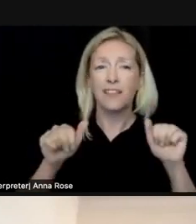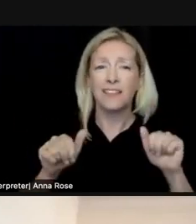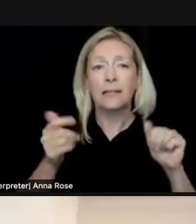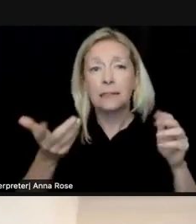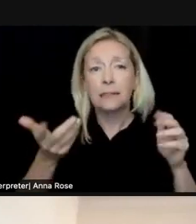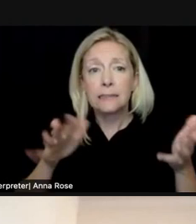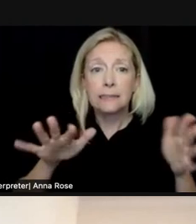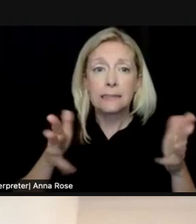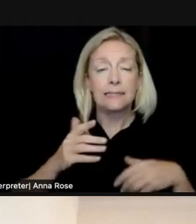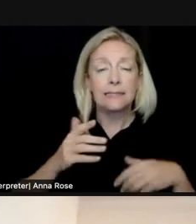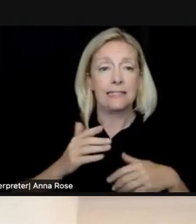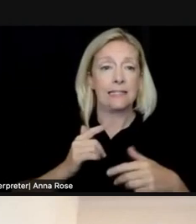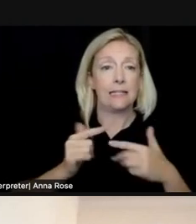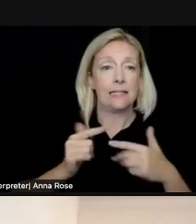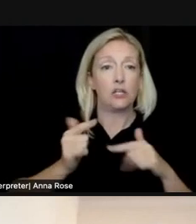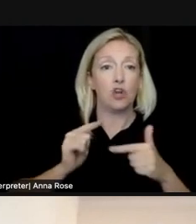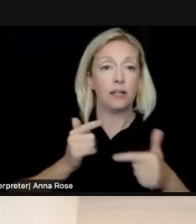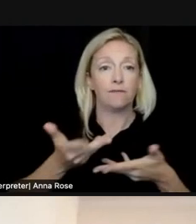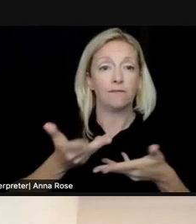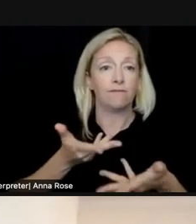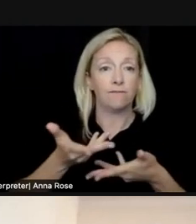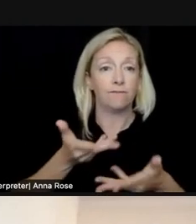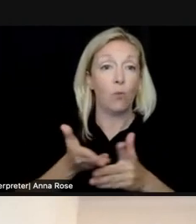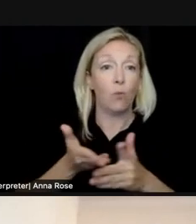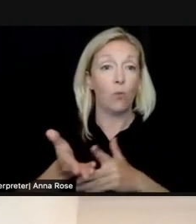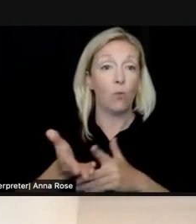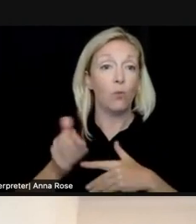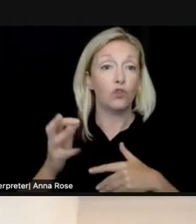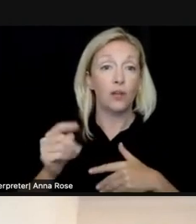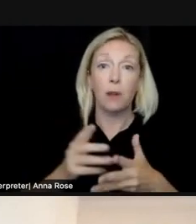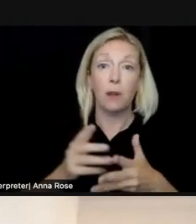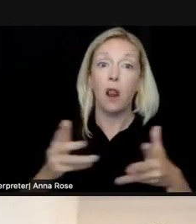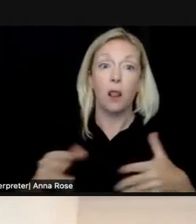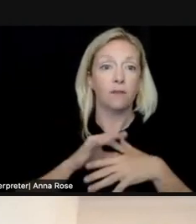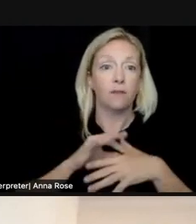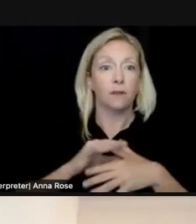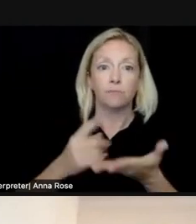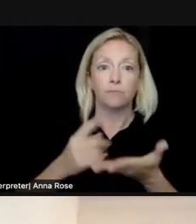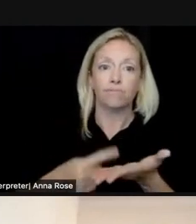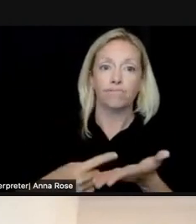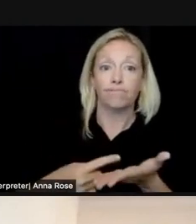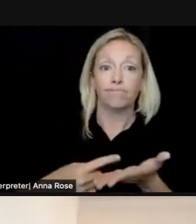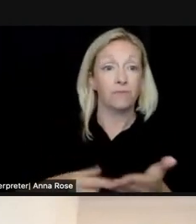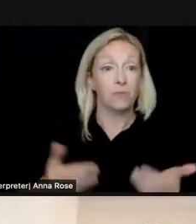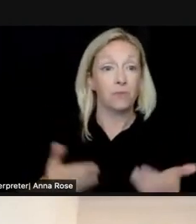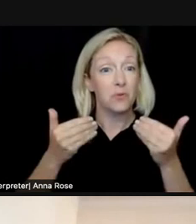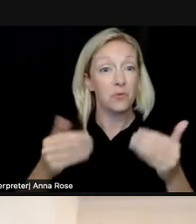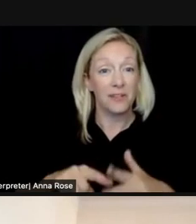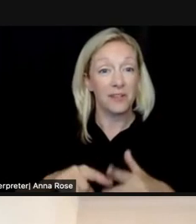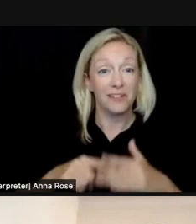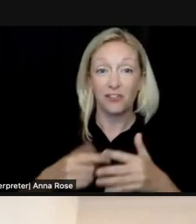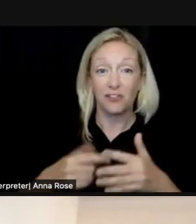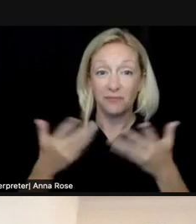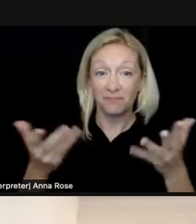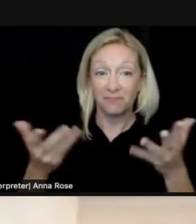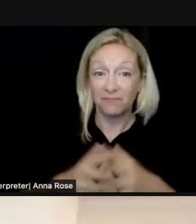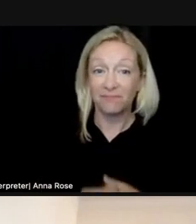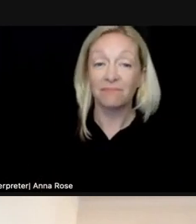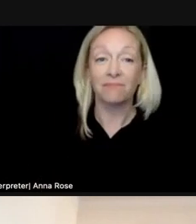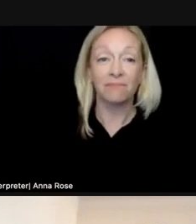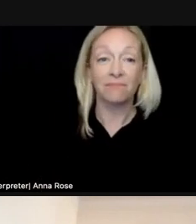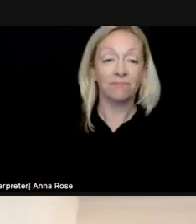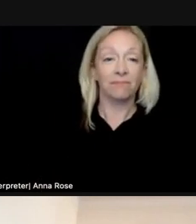interactive through the chat box as much as possible, but we've got a lot of information to cover, so let's get to it.